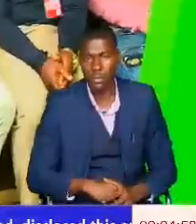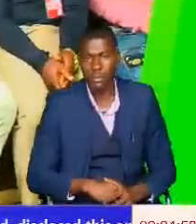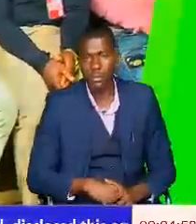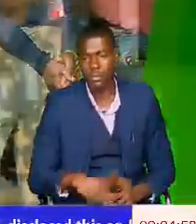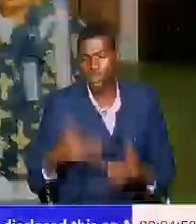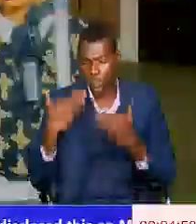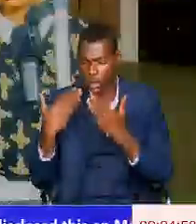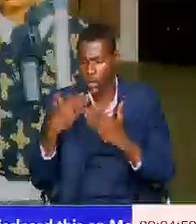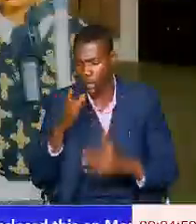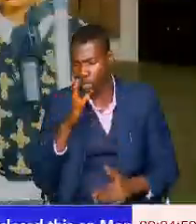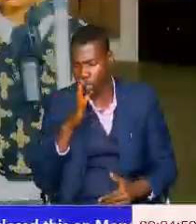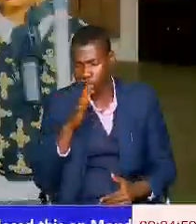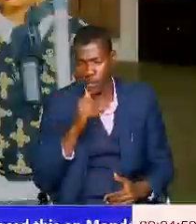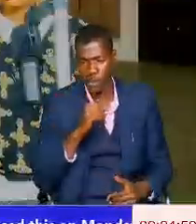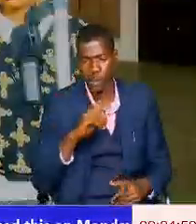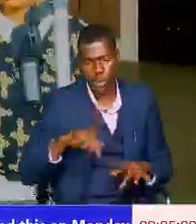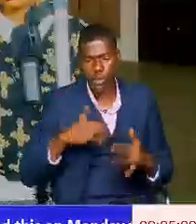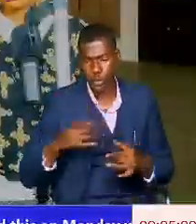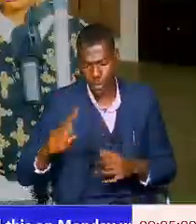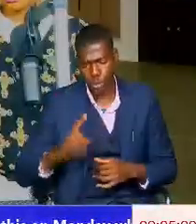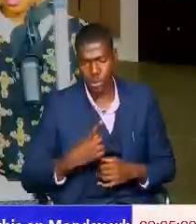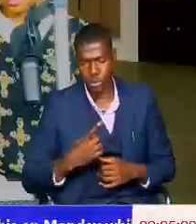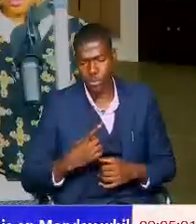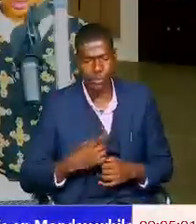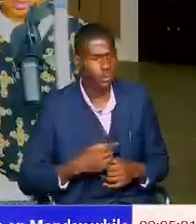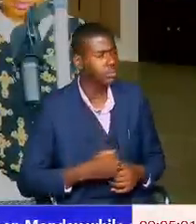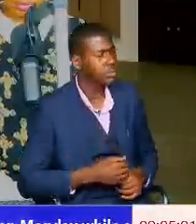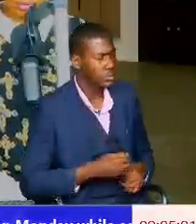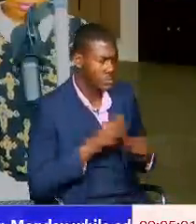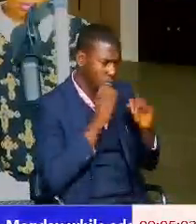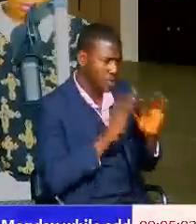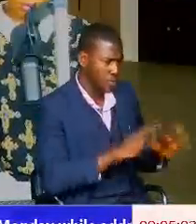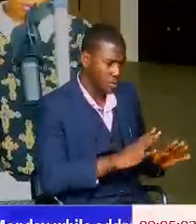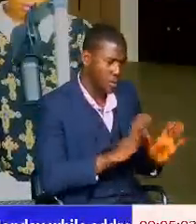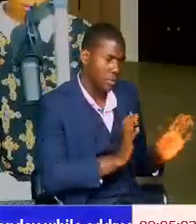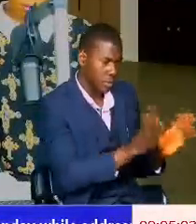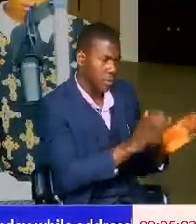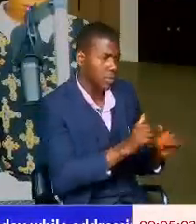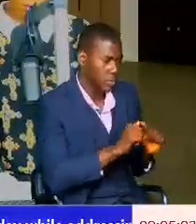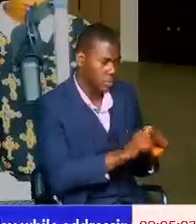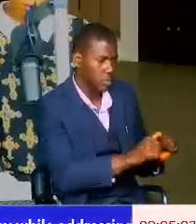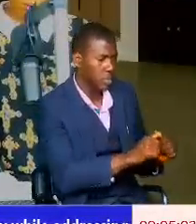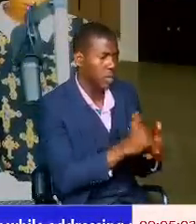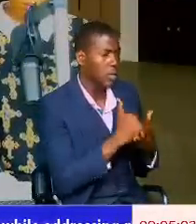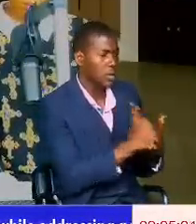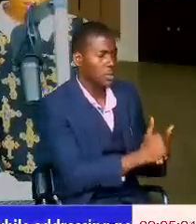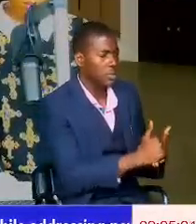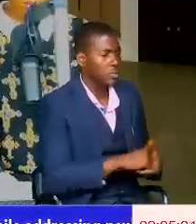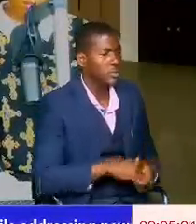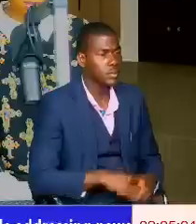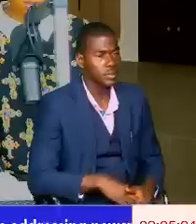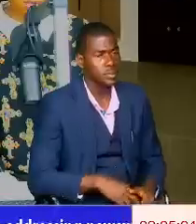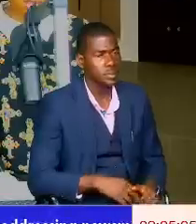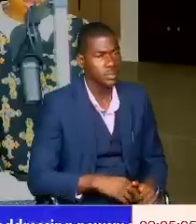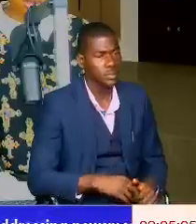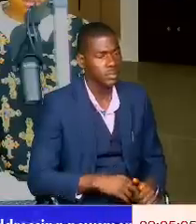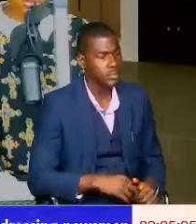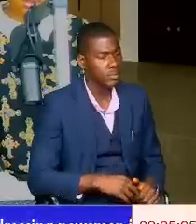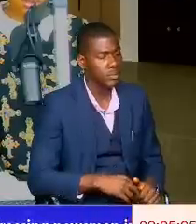Thank you, Mommy, till you come. God will be with you. Amen. God Almighty will continue to answer your prayer in